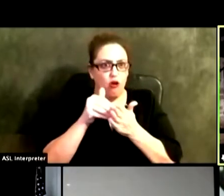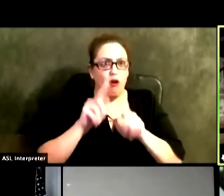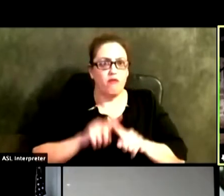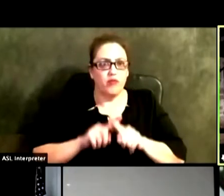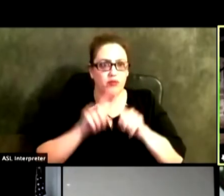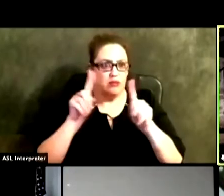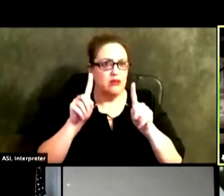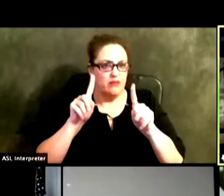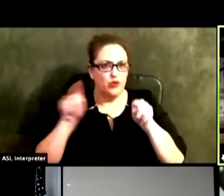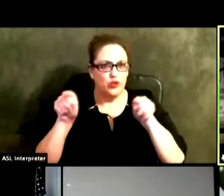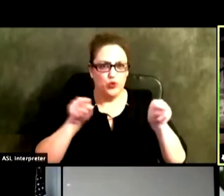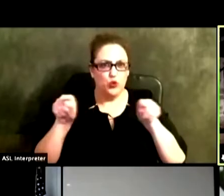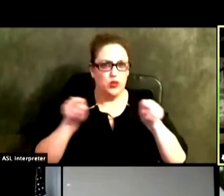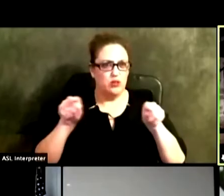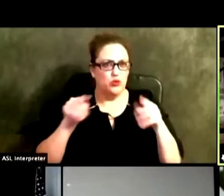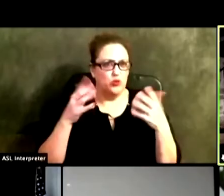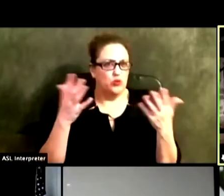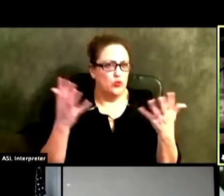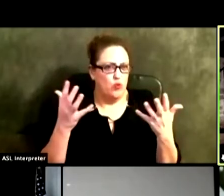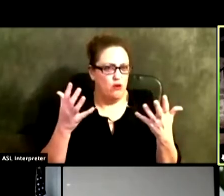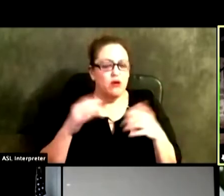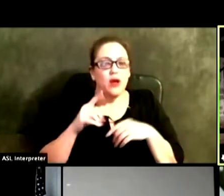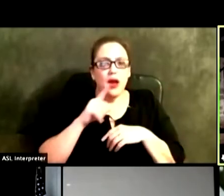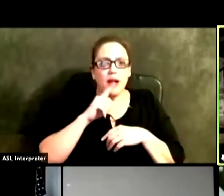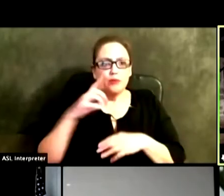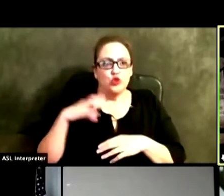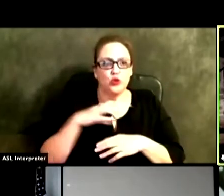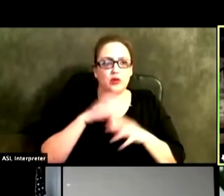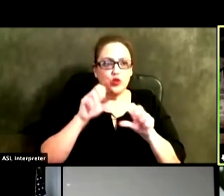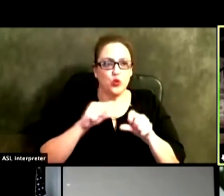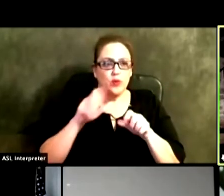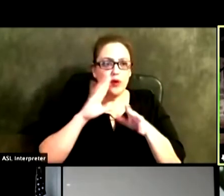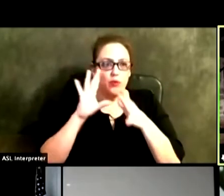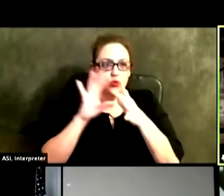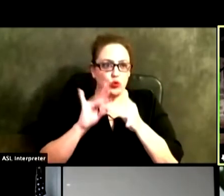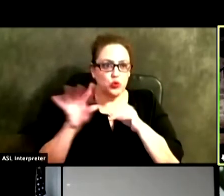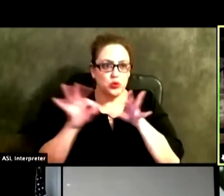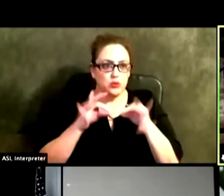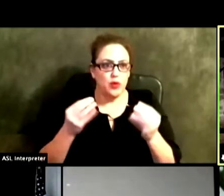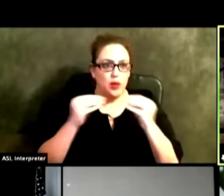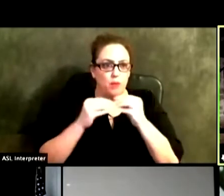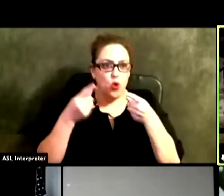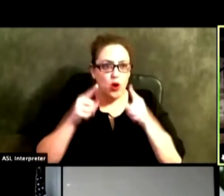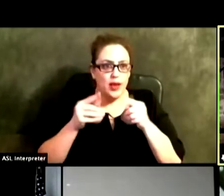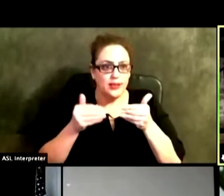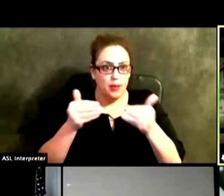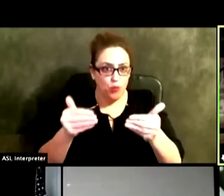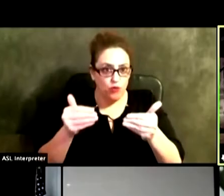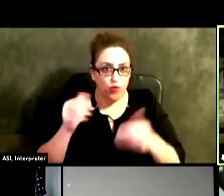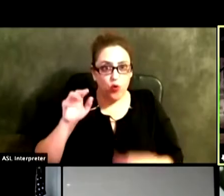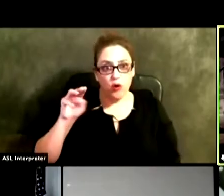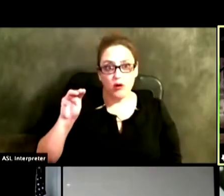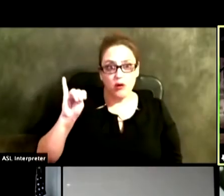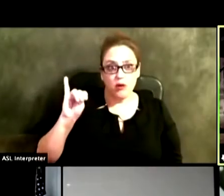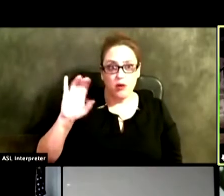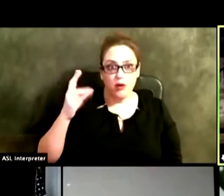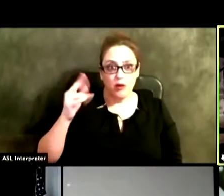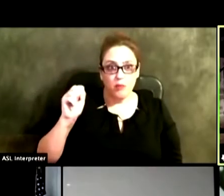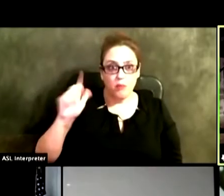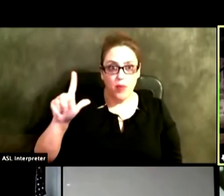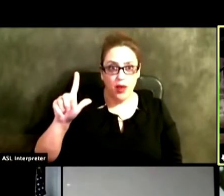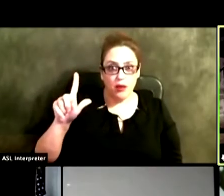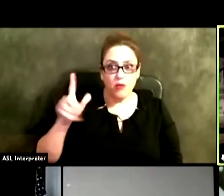equality and equity, and I'm sure the commission will have something to say about that as they move forward. Thanks for the call. Michael from Salt Lake City